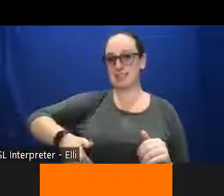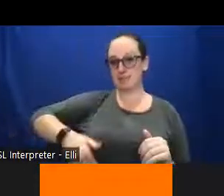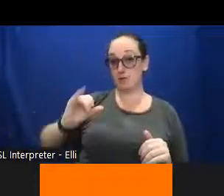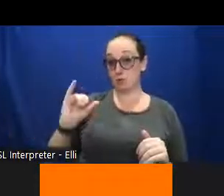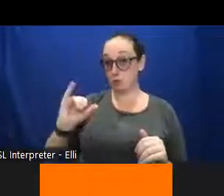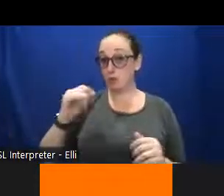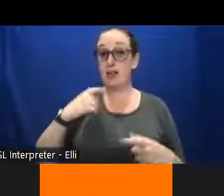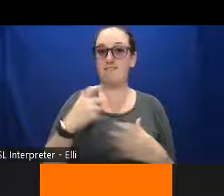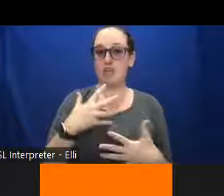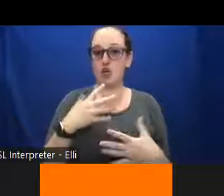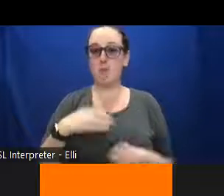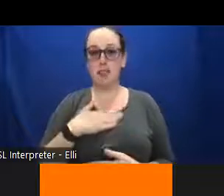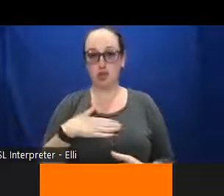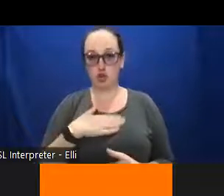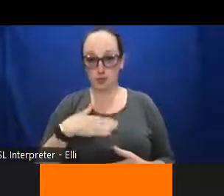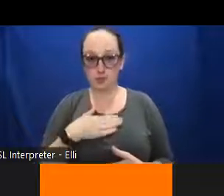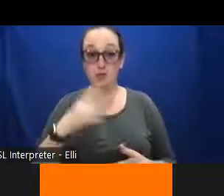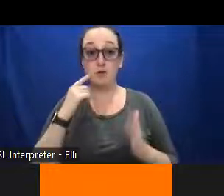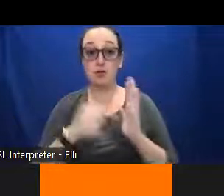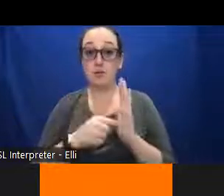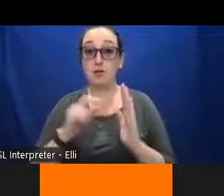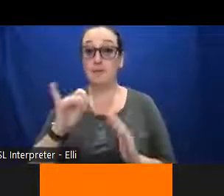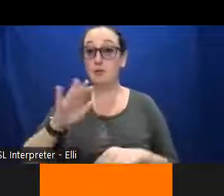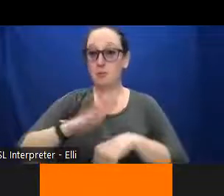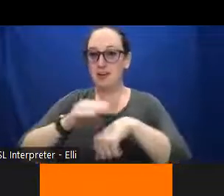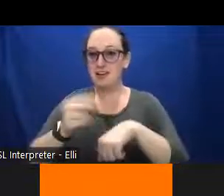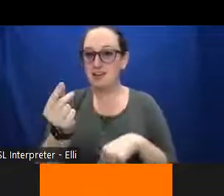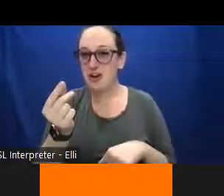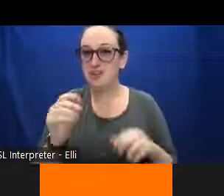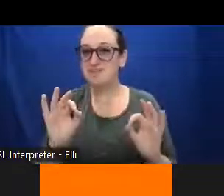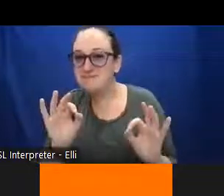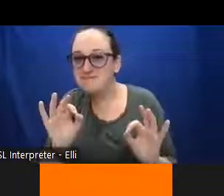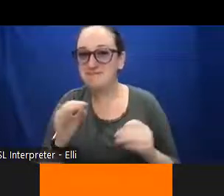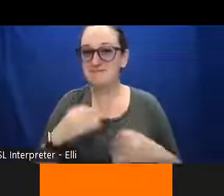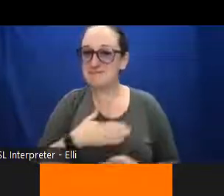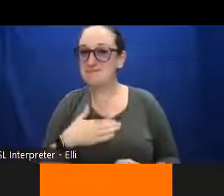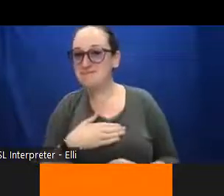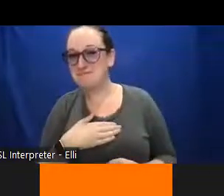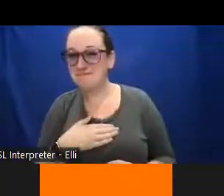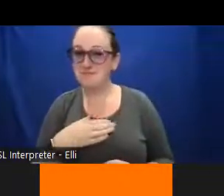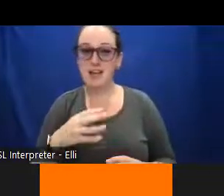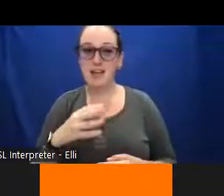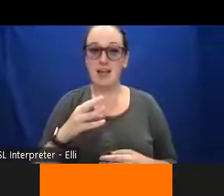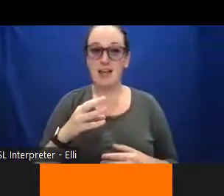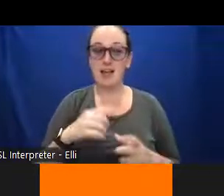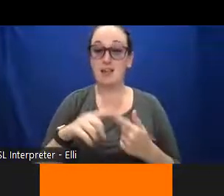with fear and pleasure. For example, you pat a dog, it senses pleasure, and without thinking, wags its